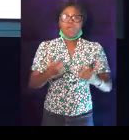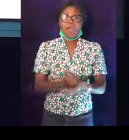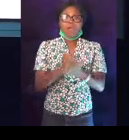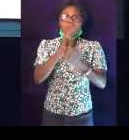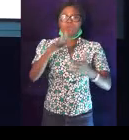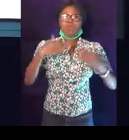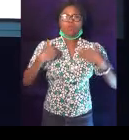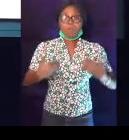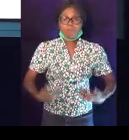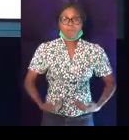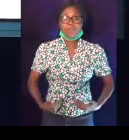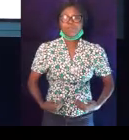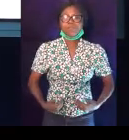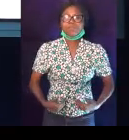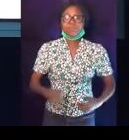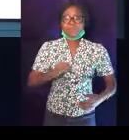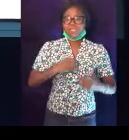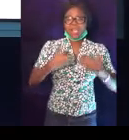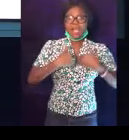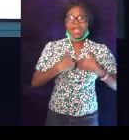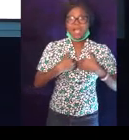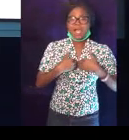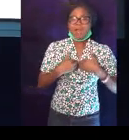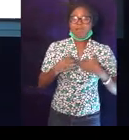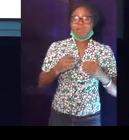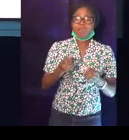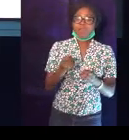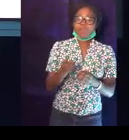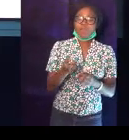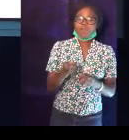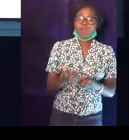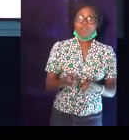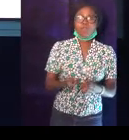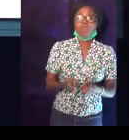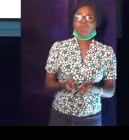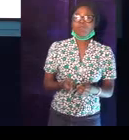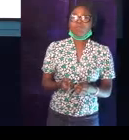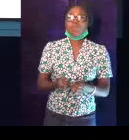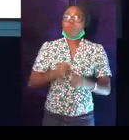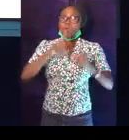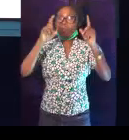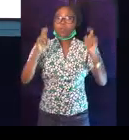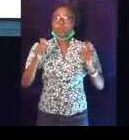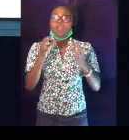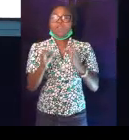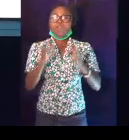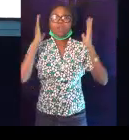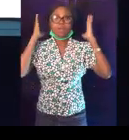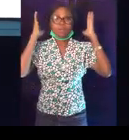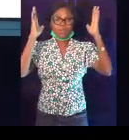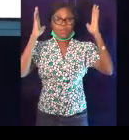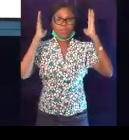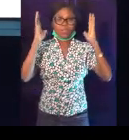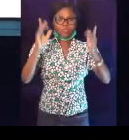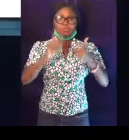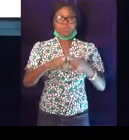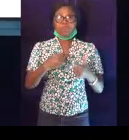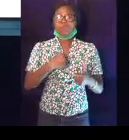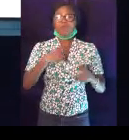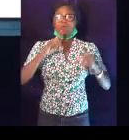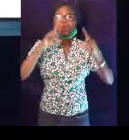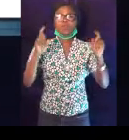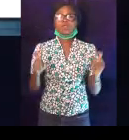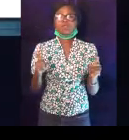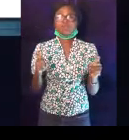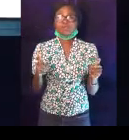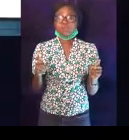our body well groomed. Now I have a few questions to test if you had really paid 100% attention to today's